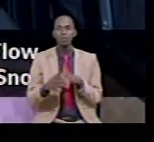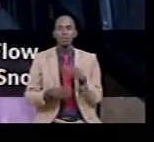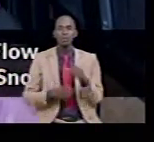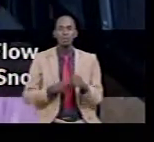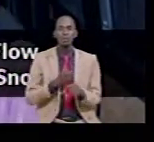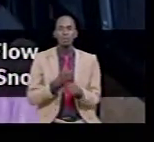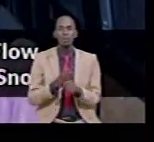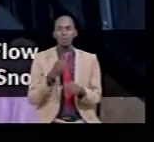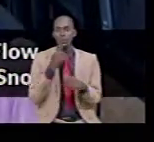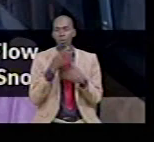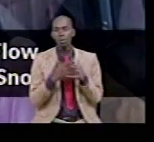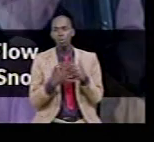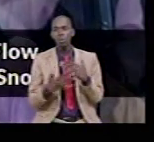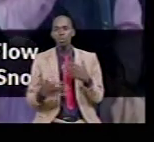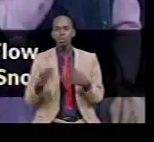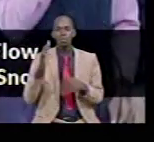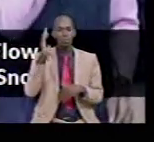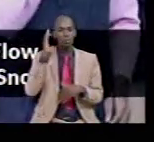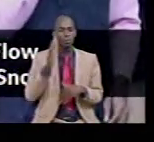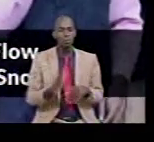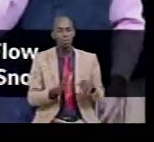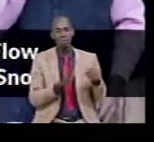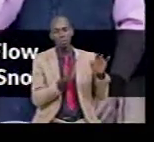year, the blood would flow,